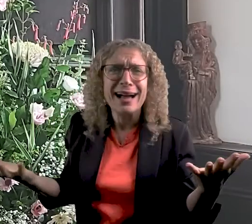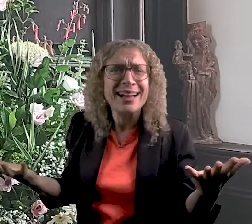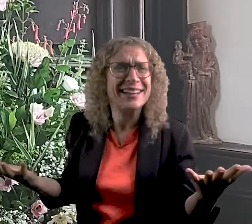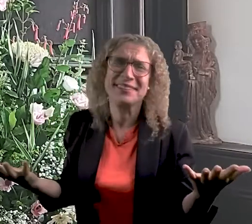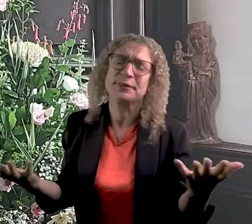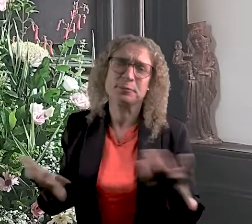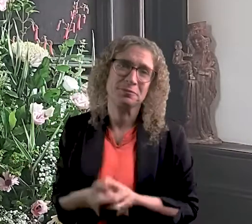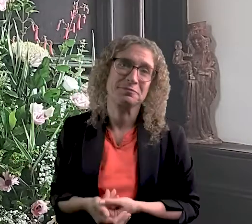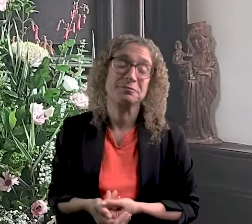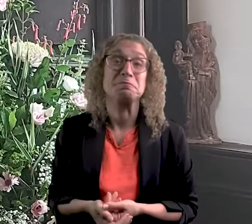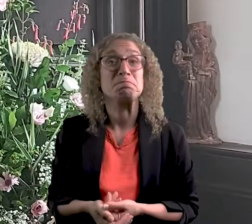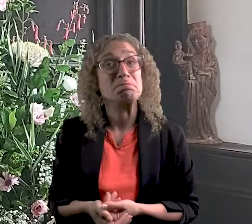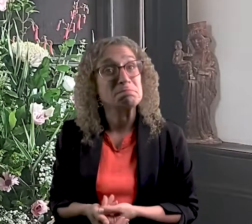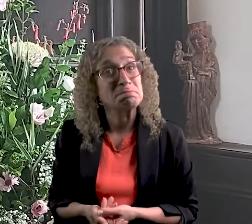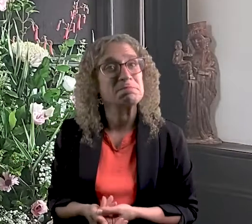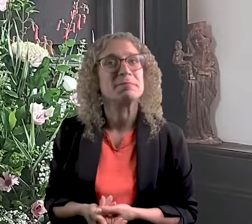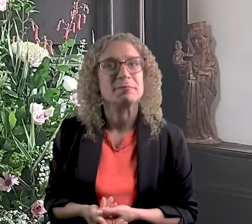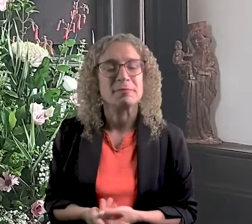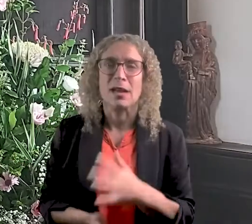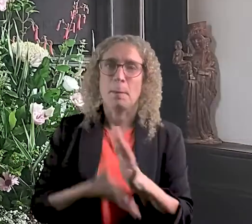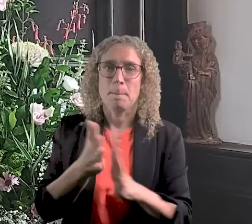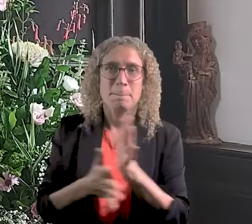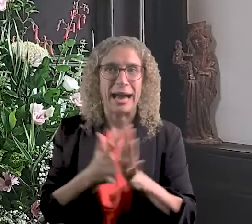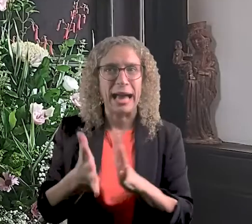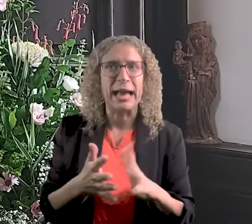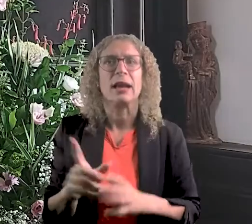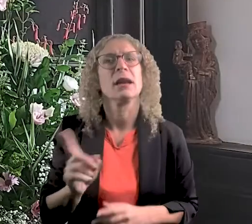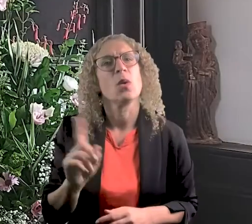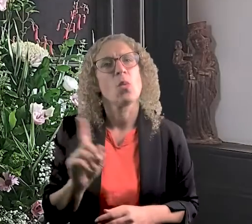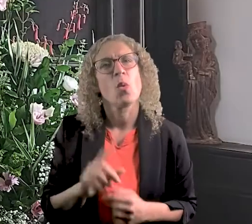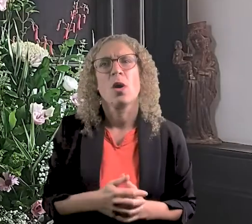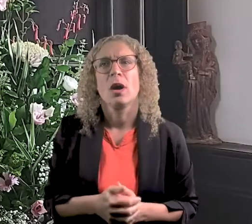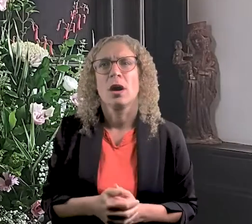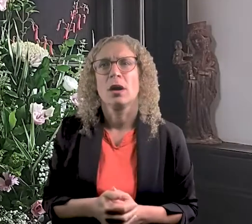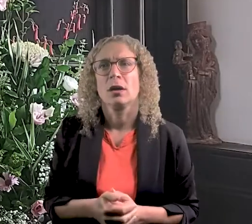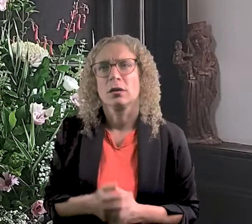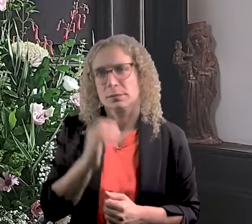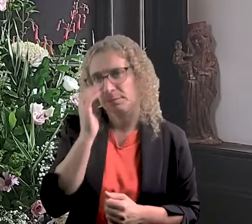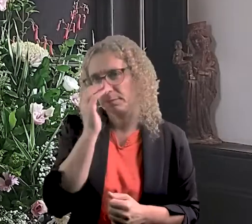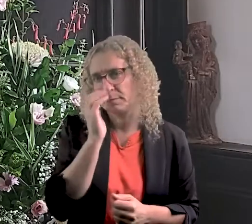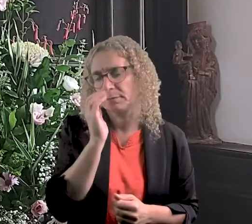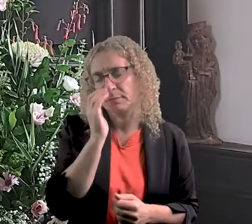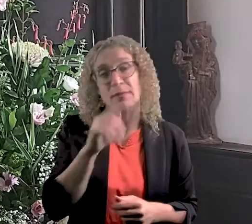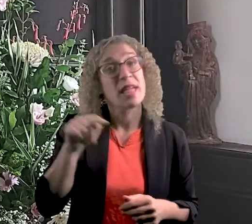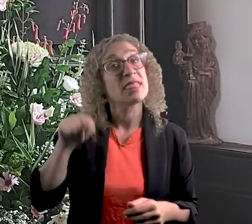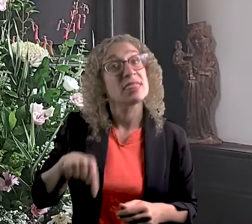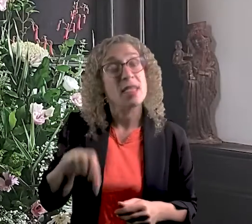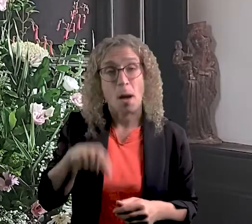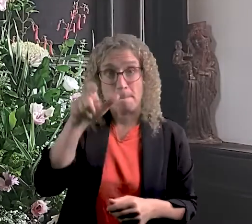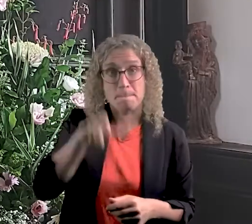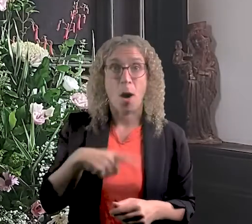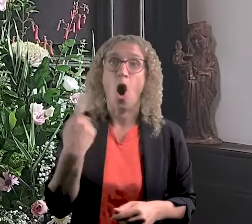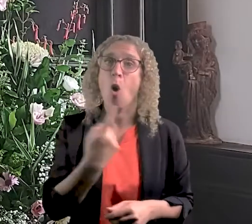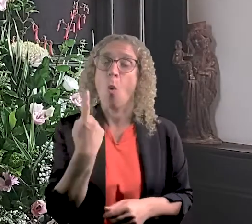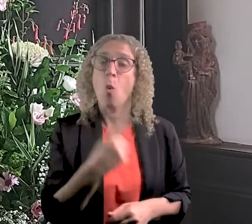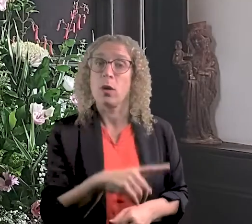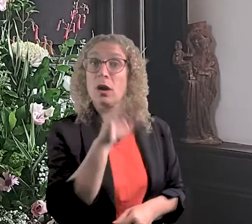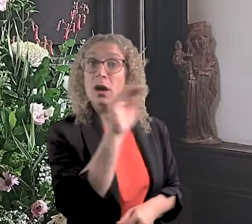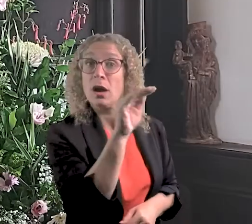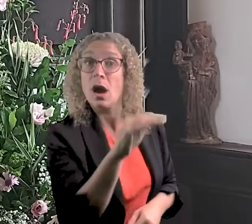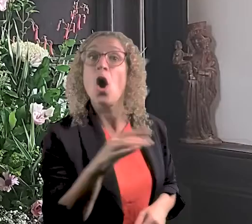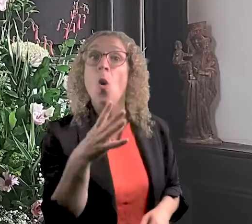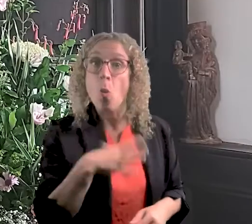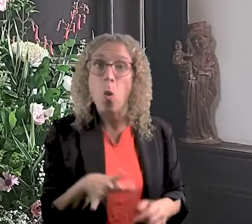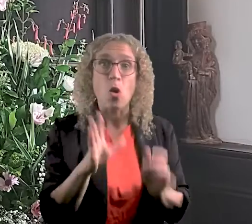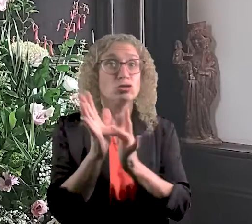questions? All these co-options bring about the same tone-deaf approach that the individual who wanted Jesus